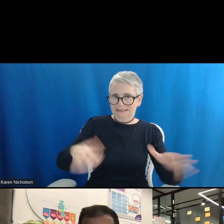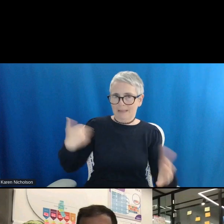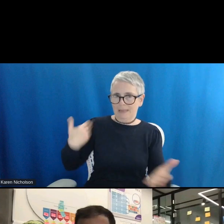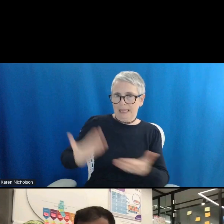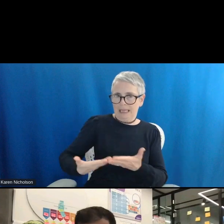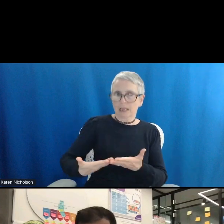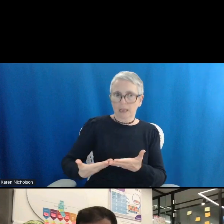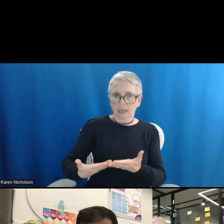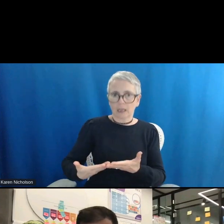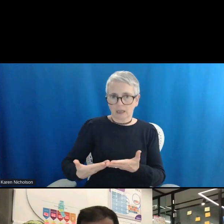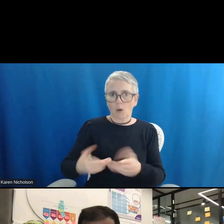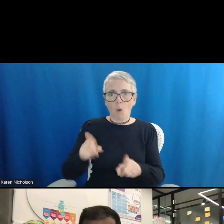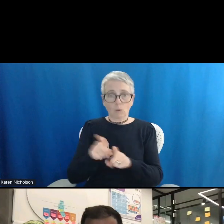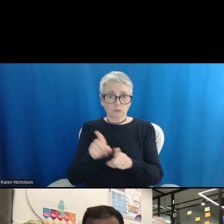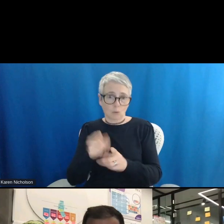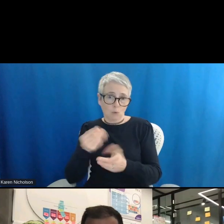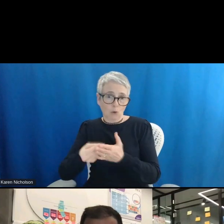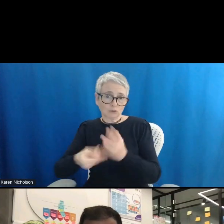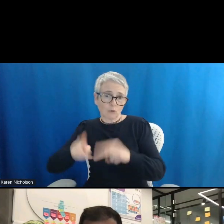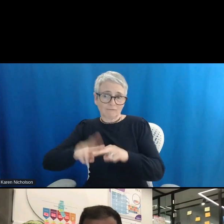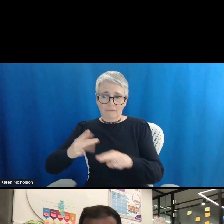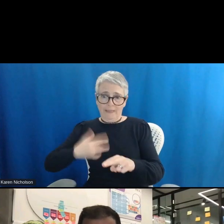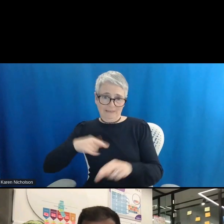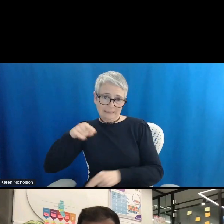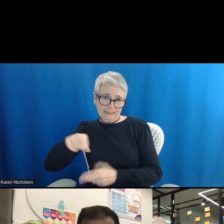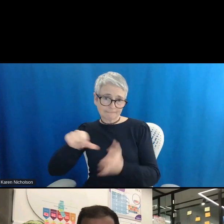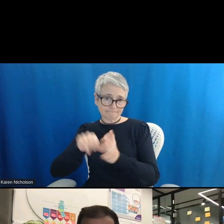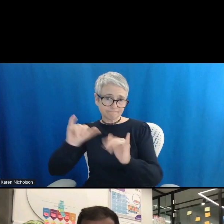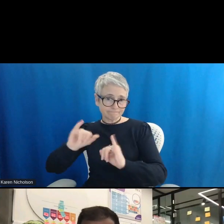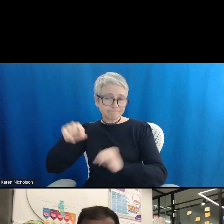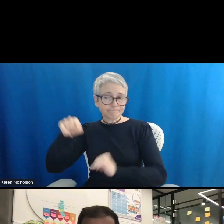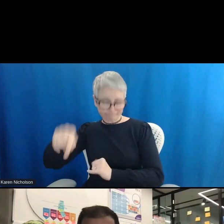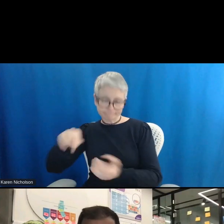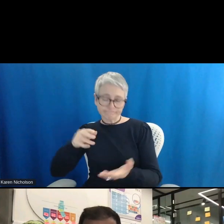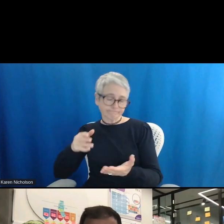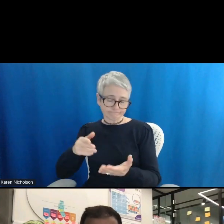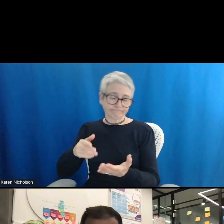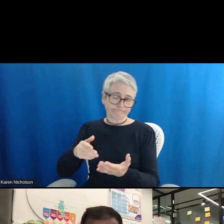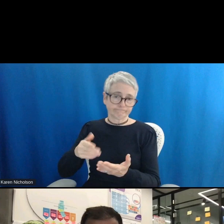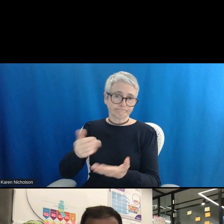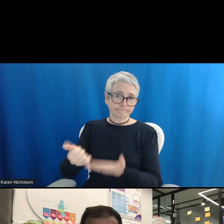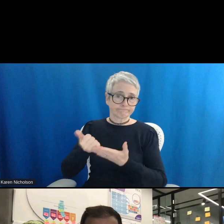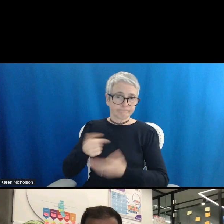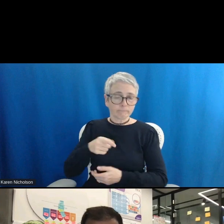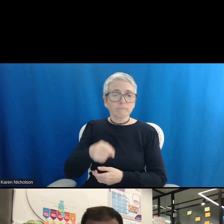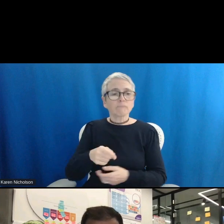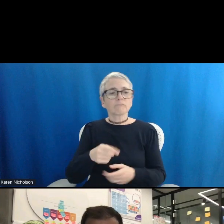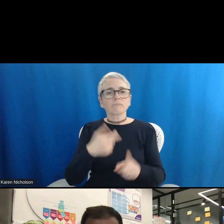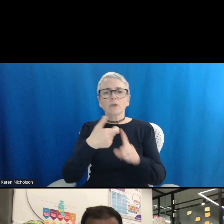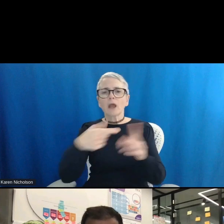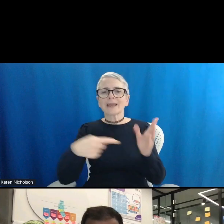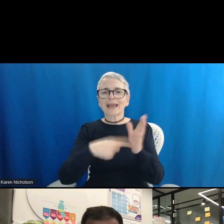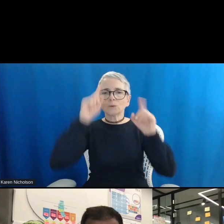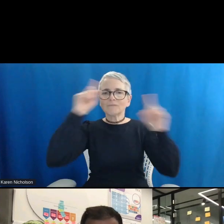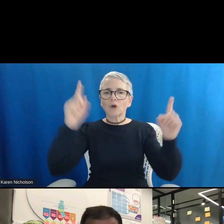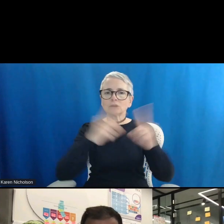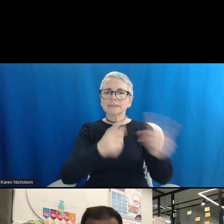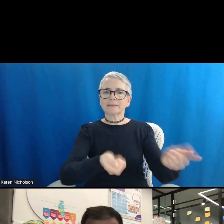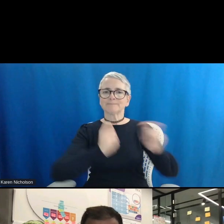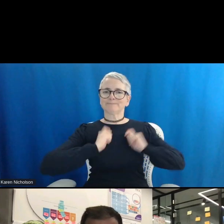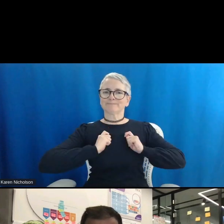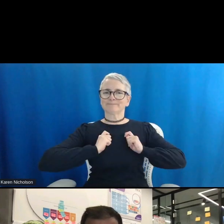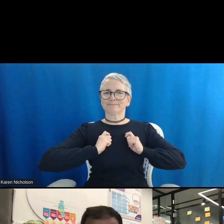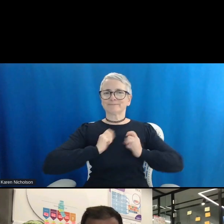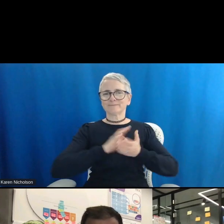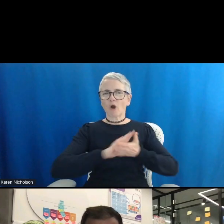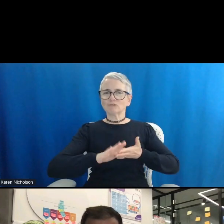living crisis. In the summer, I guess it was acknowledged by Kent University that gave me an honorary doctorate, and they actually said